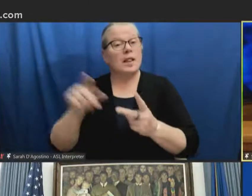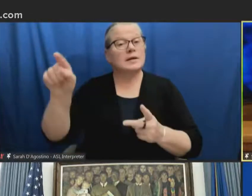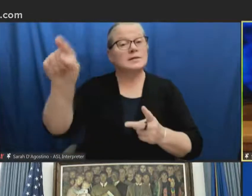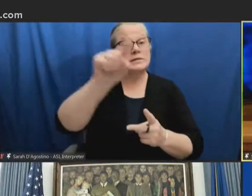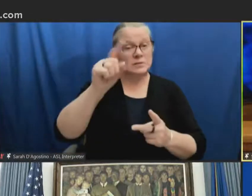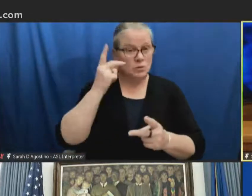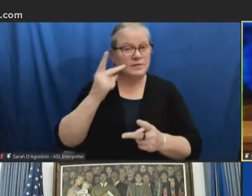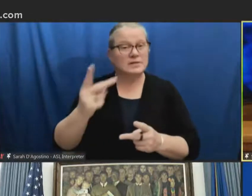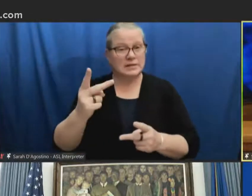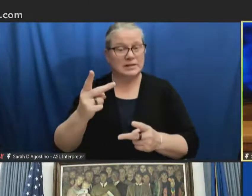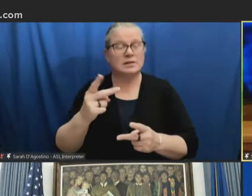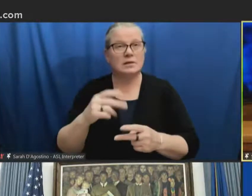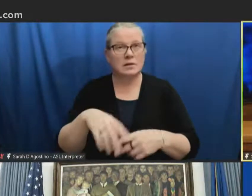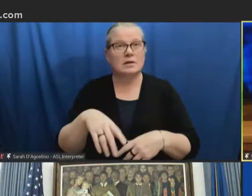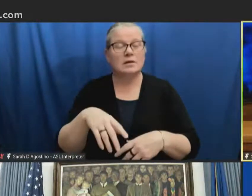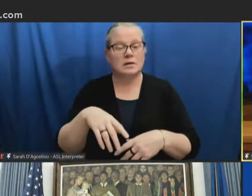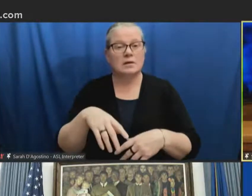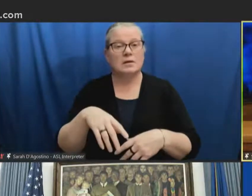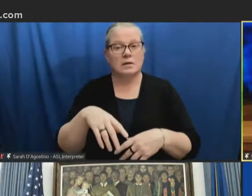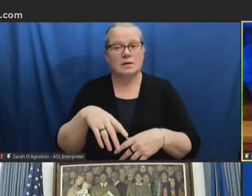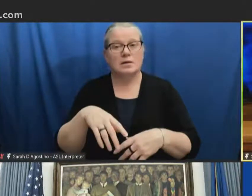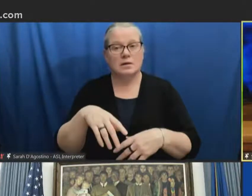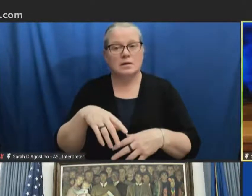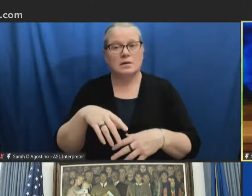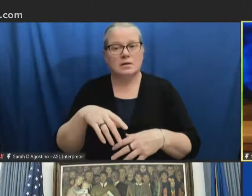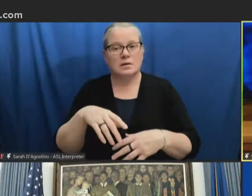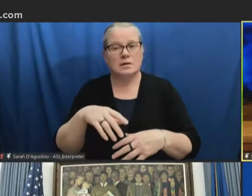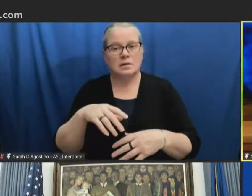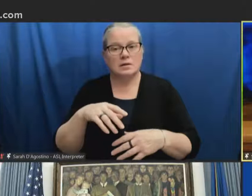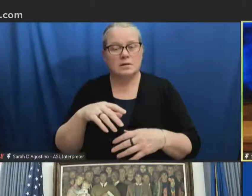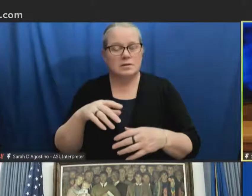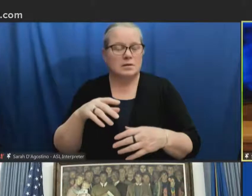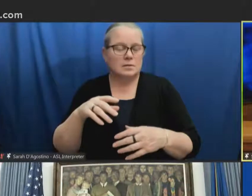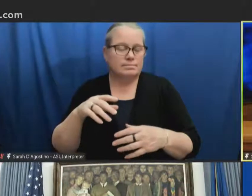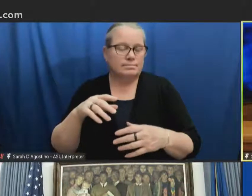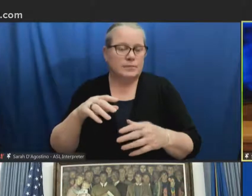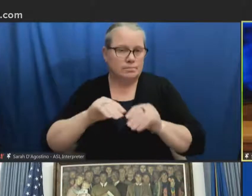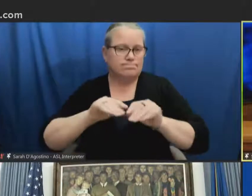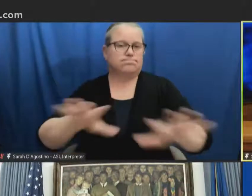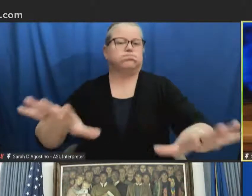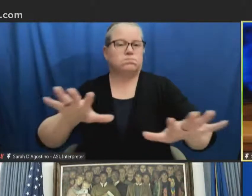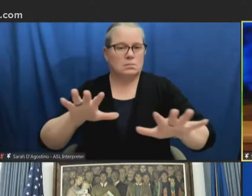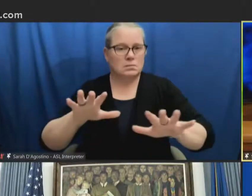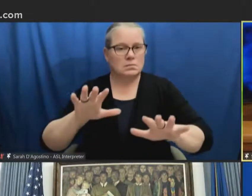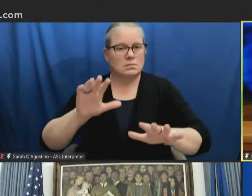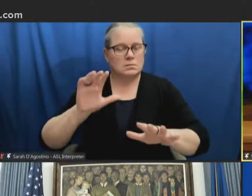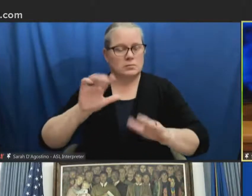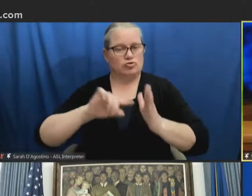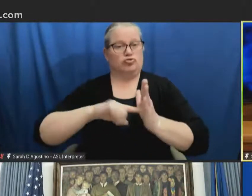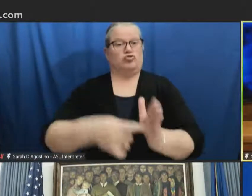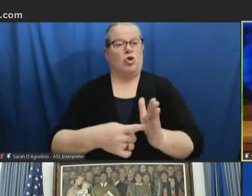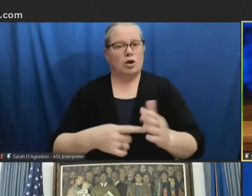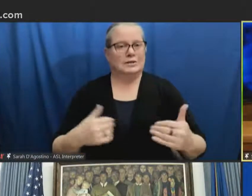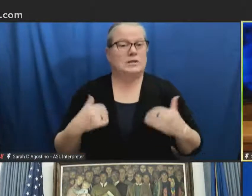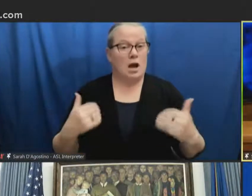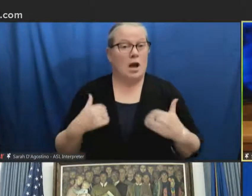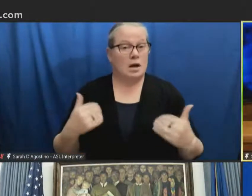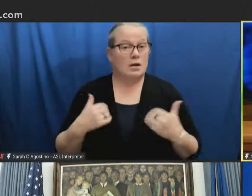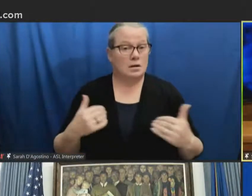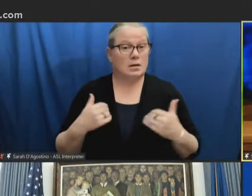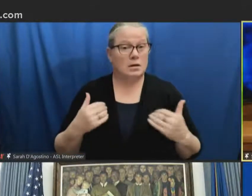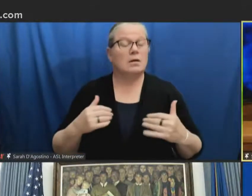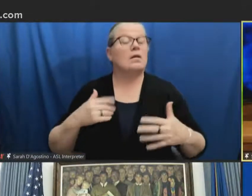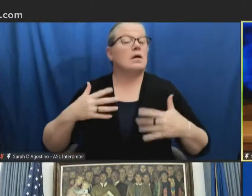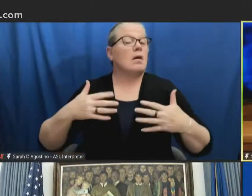the infection, the density of the infection starts or is heaviest in younger populations, and then as you get into the later stages